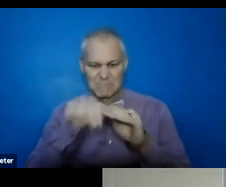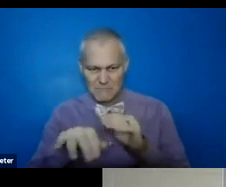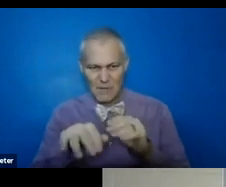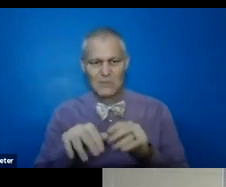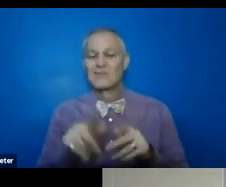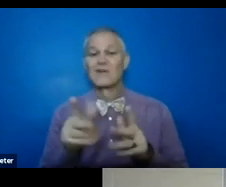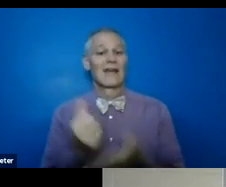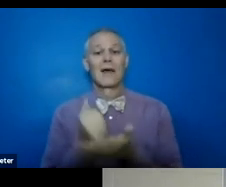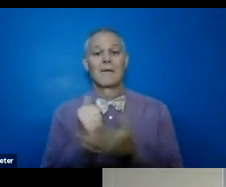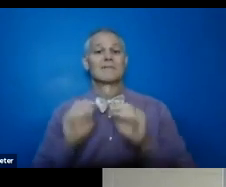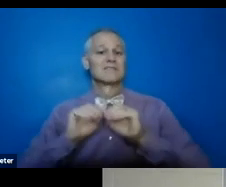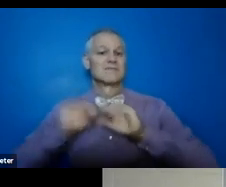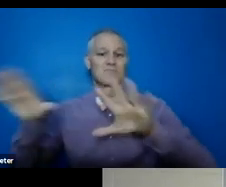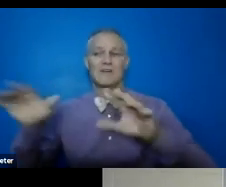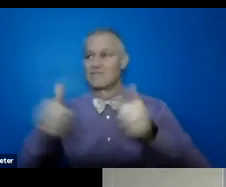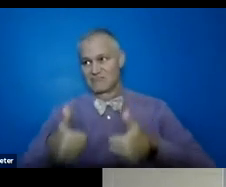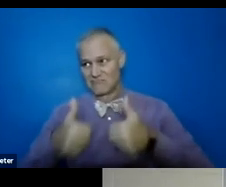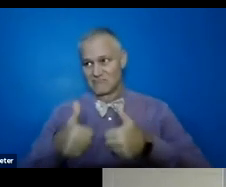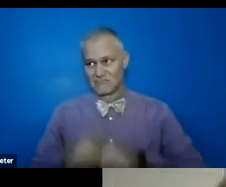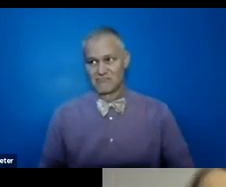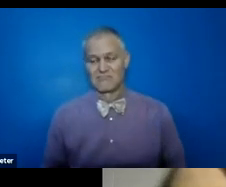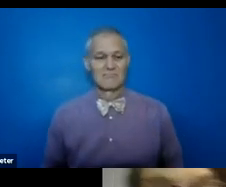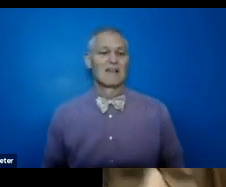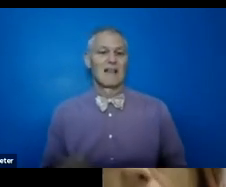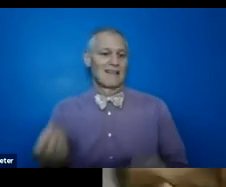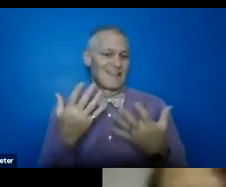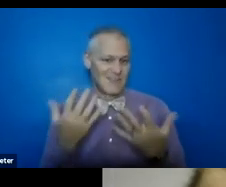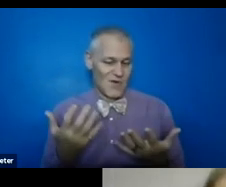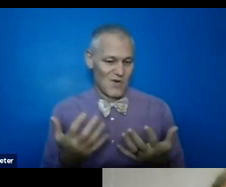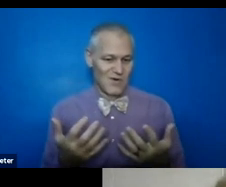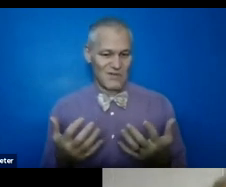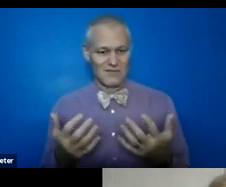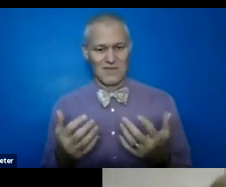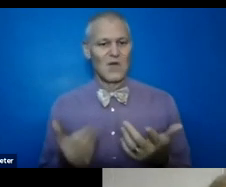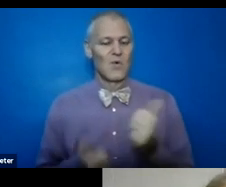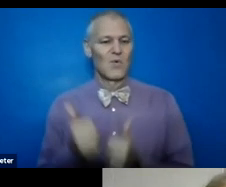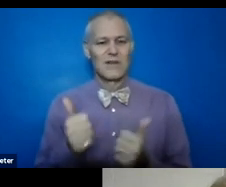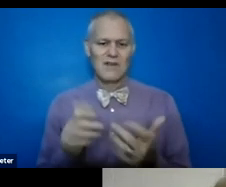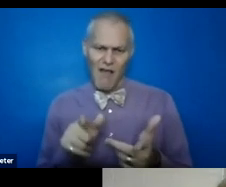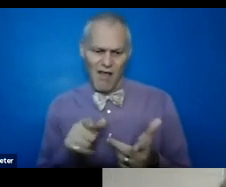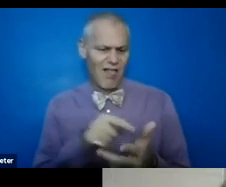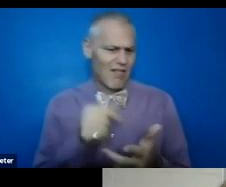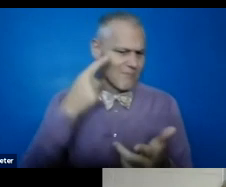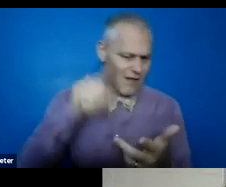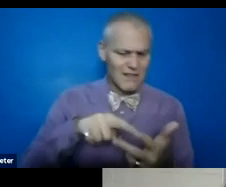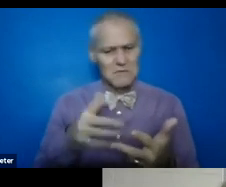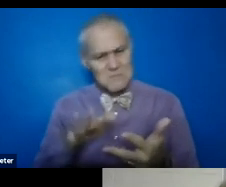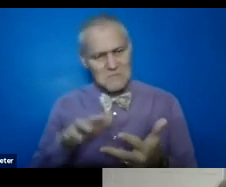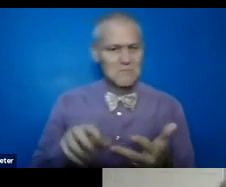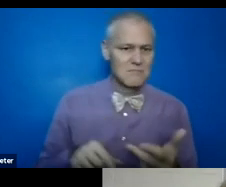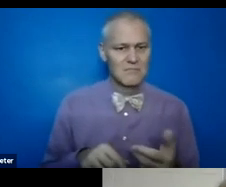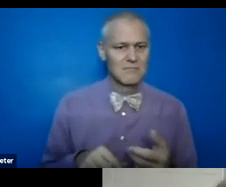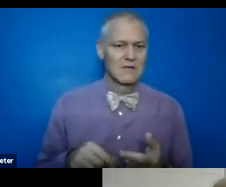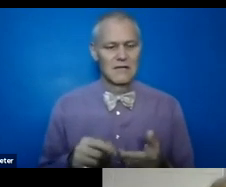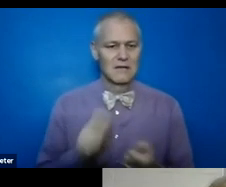help circulate and let us know which prompts seem like they're really effective and which kind of land